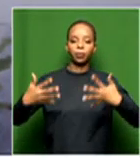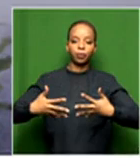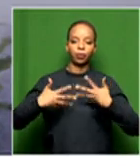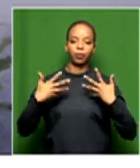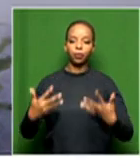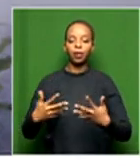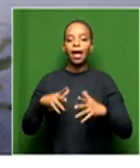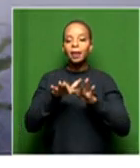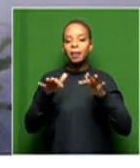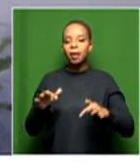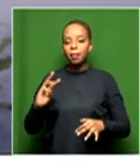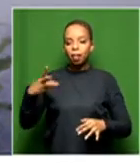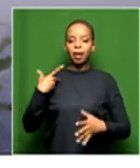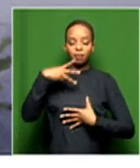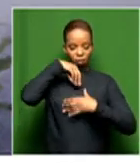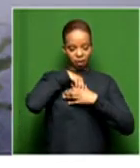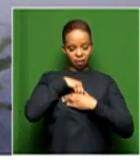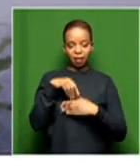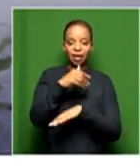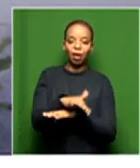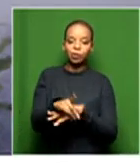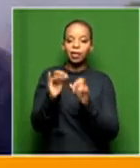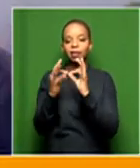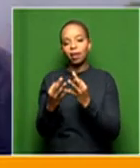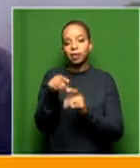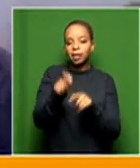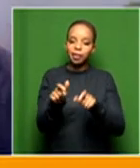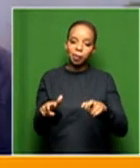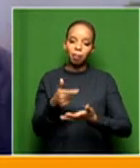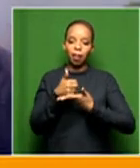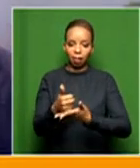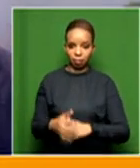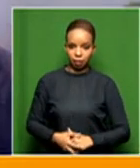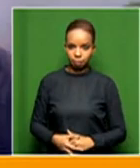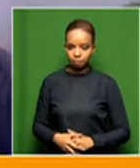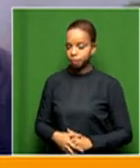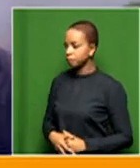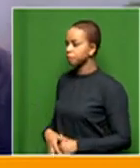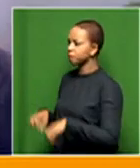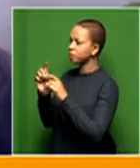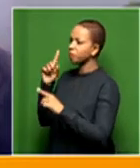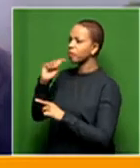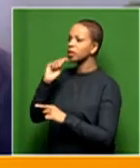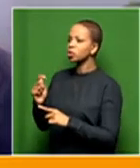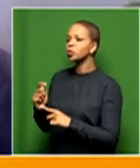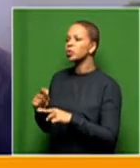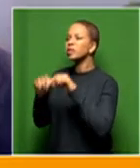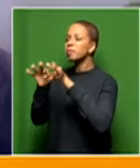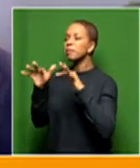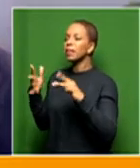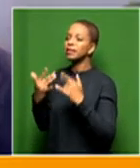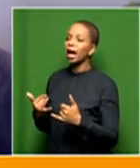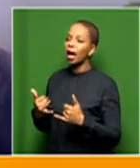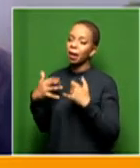restoring people and families from the inside out. Mark, this lockdown certainly has brought, huge strain in people and